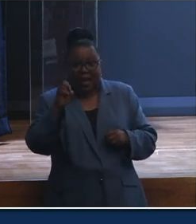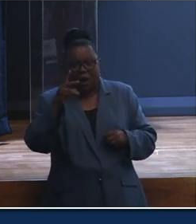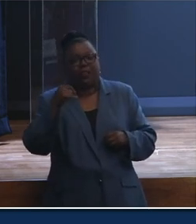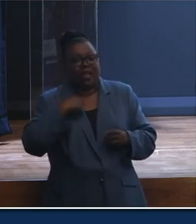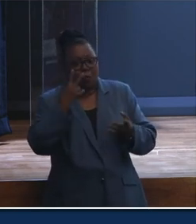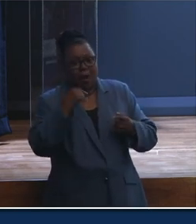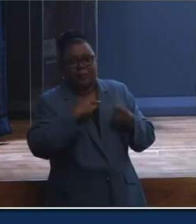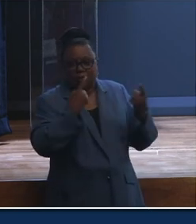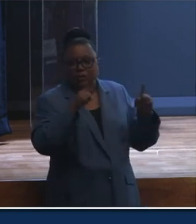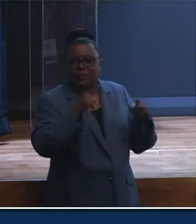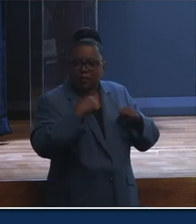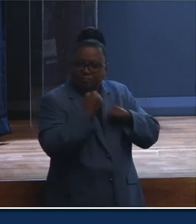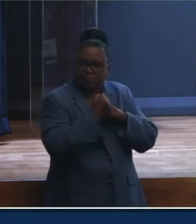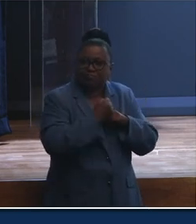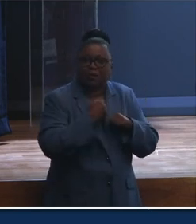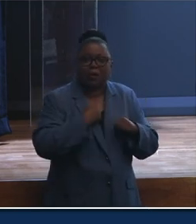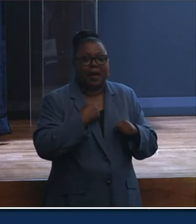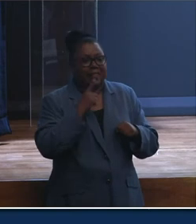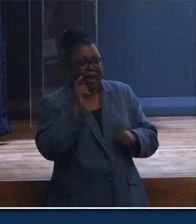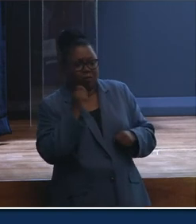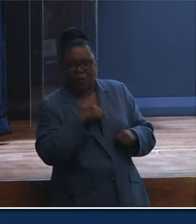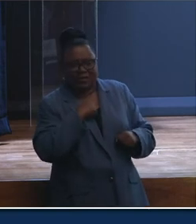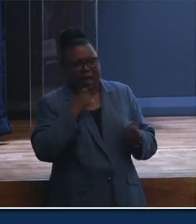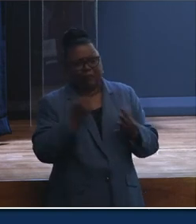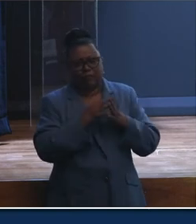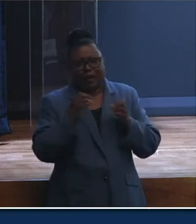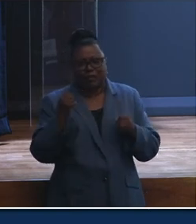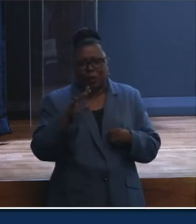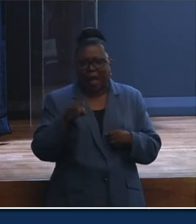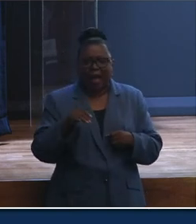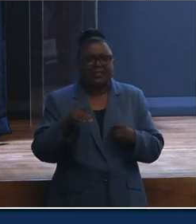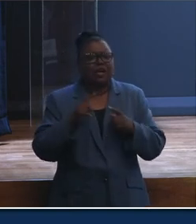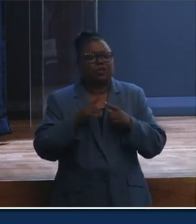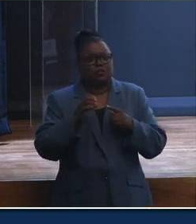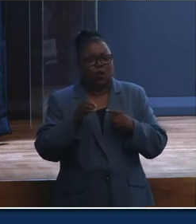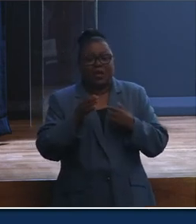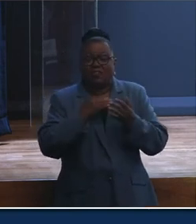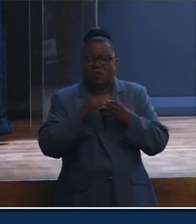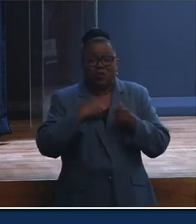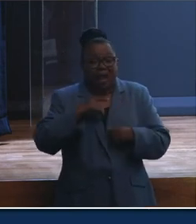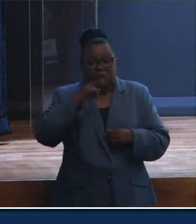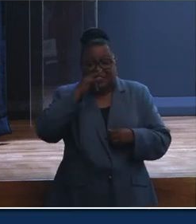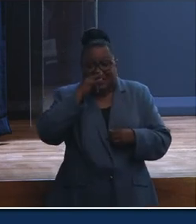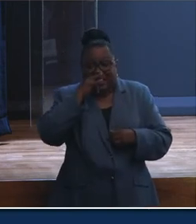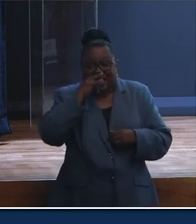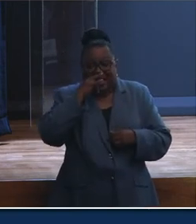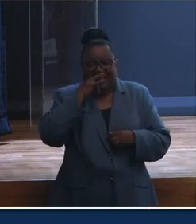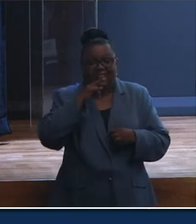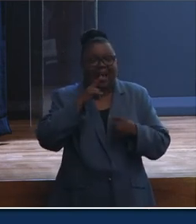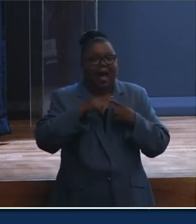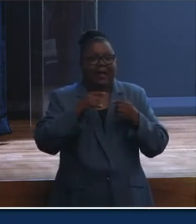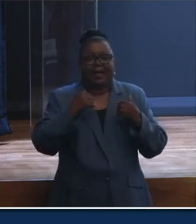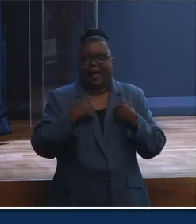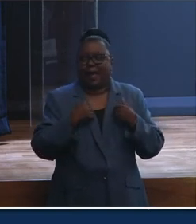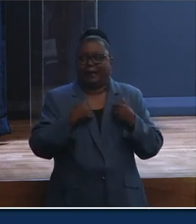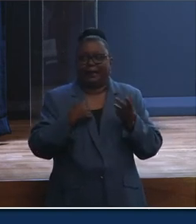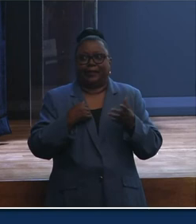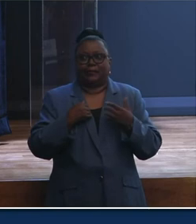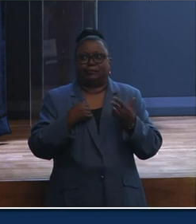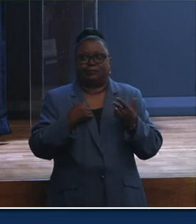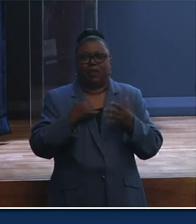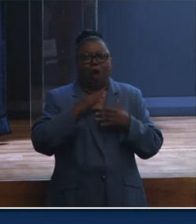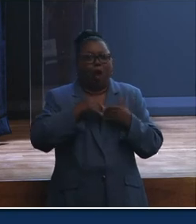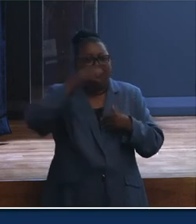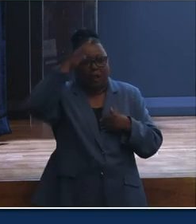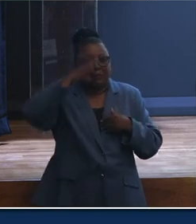succeed. They have my back. If I have a question, I'm not afraid to ask. And so even when I was a kid, I had